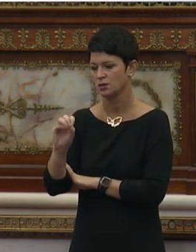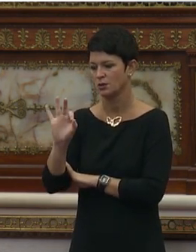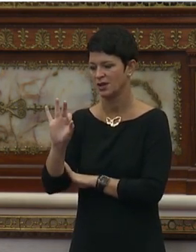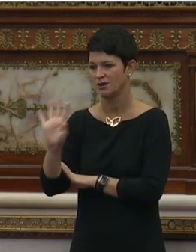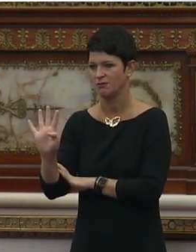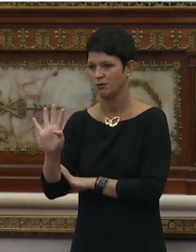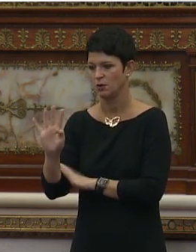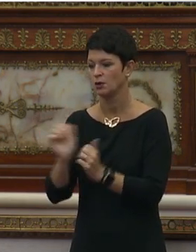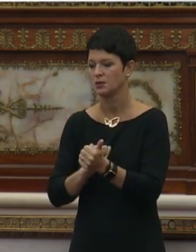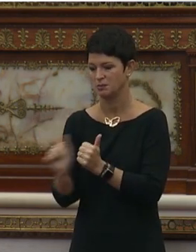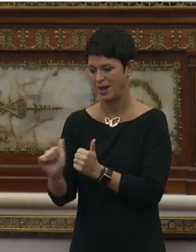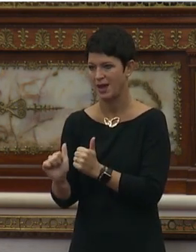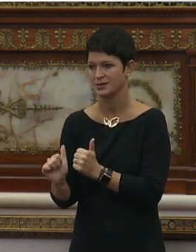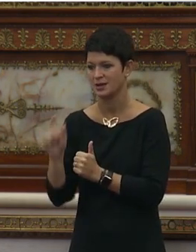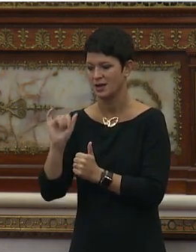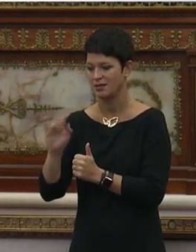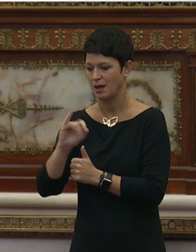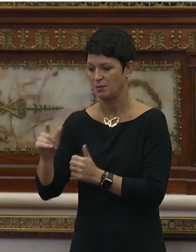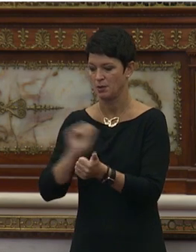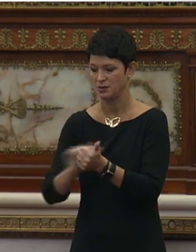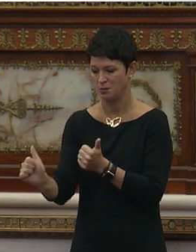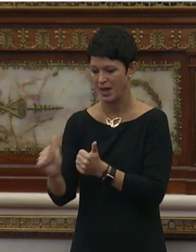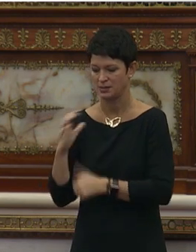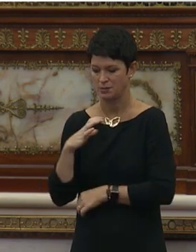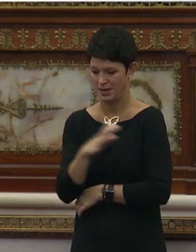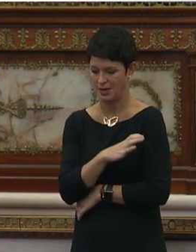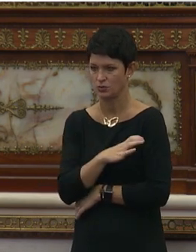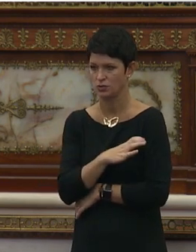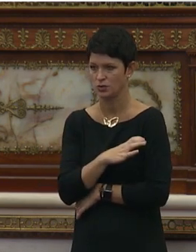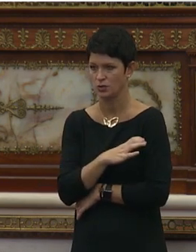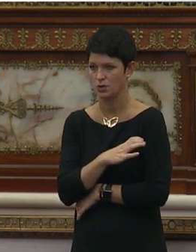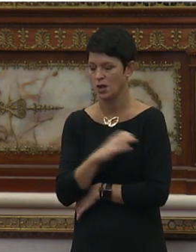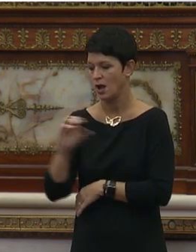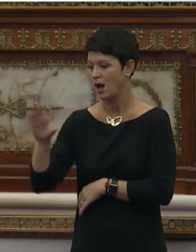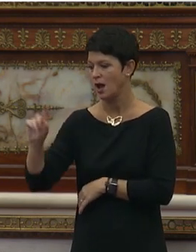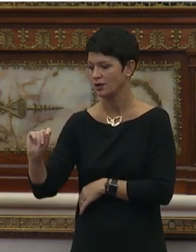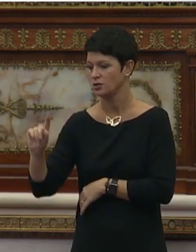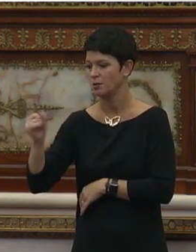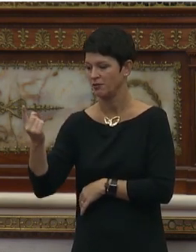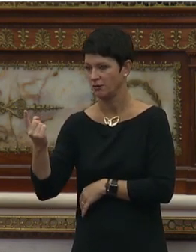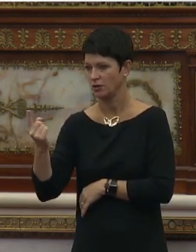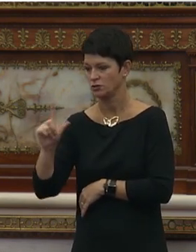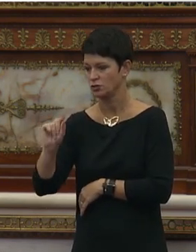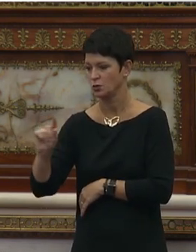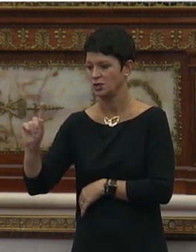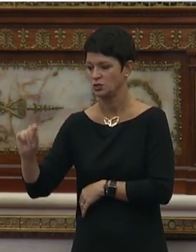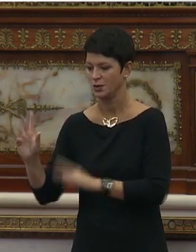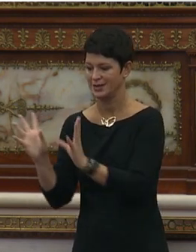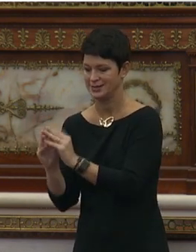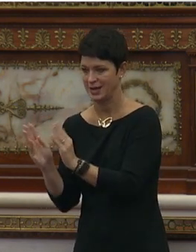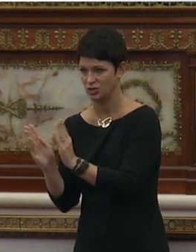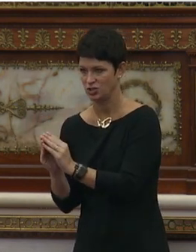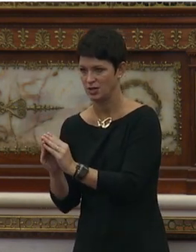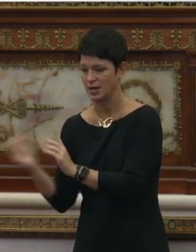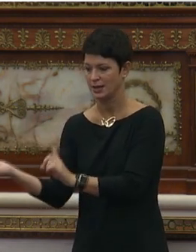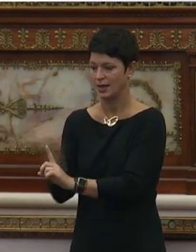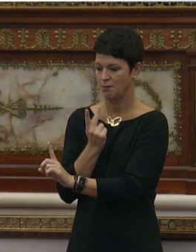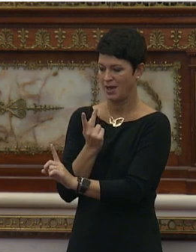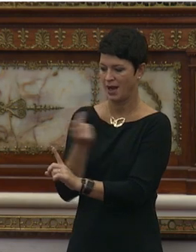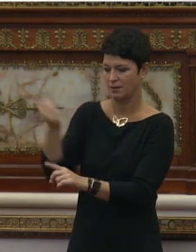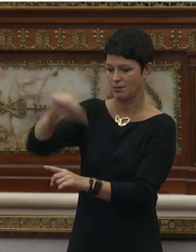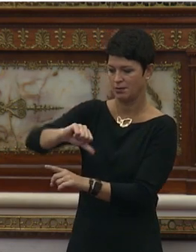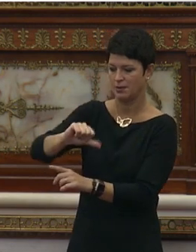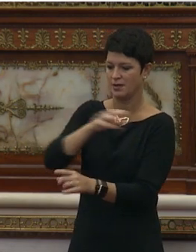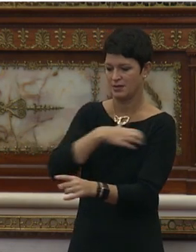200094 was passed. This bill was passed by the council at its October 1st, 2020 session and was returned disapproved